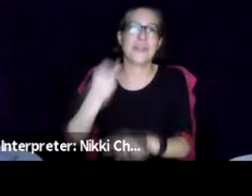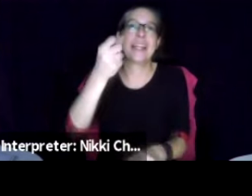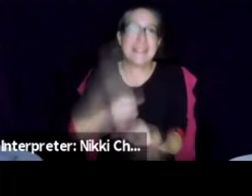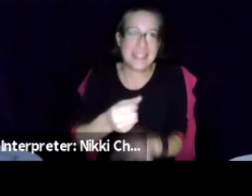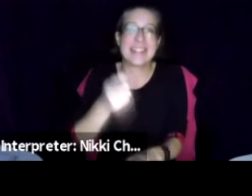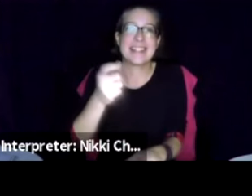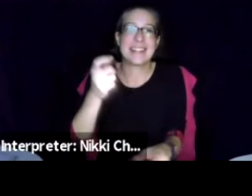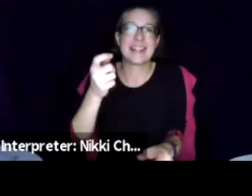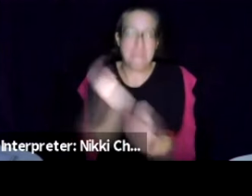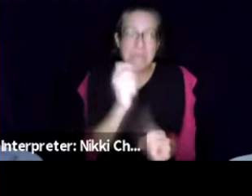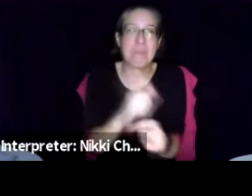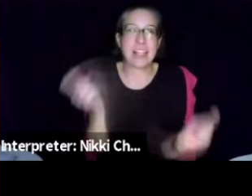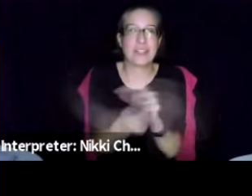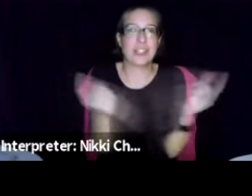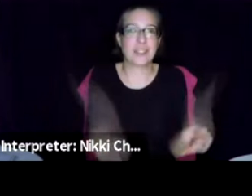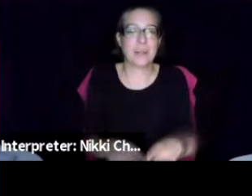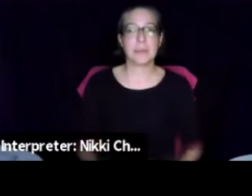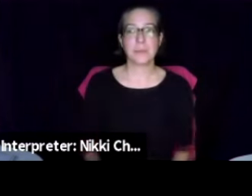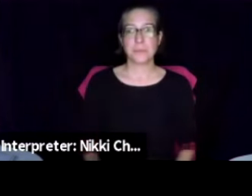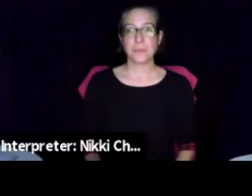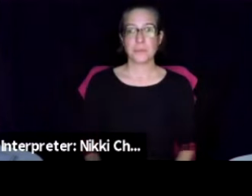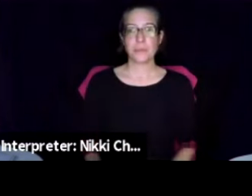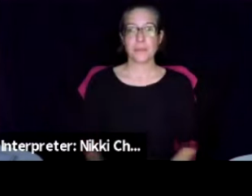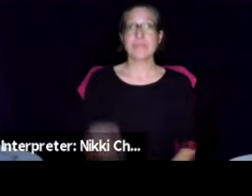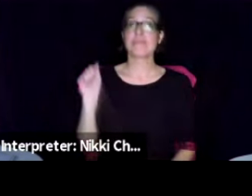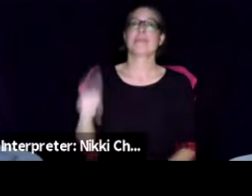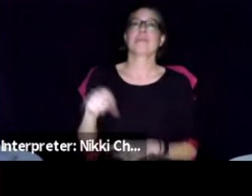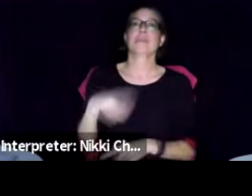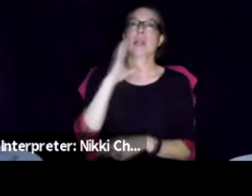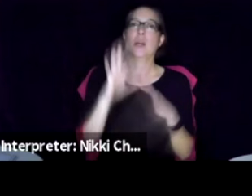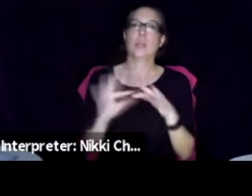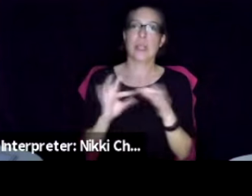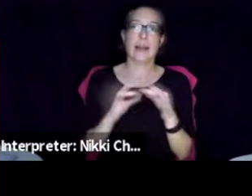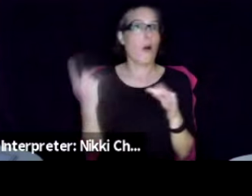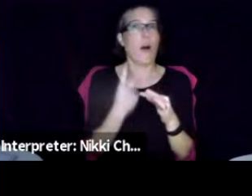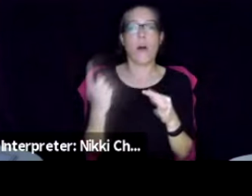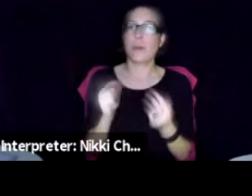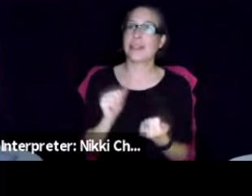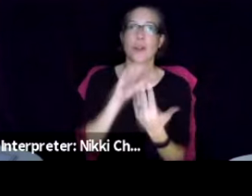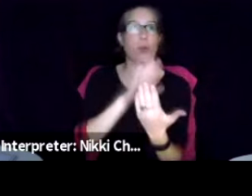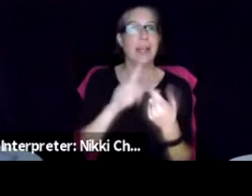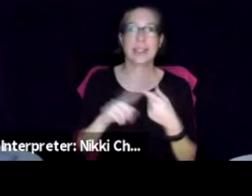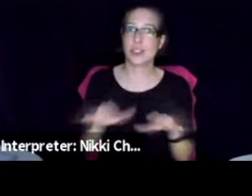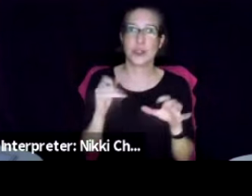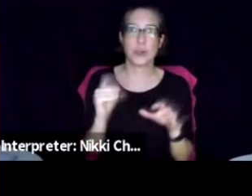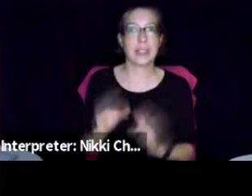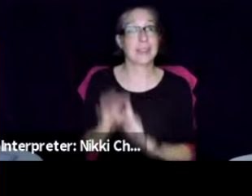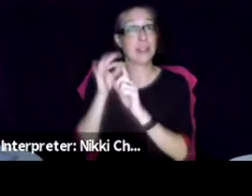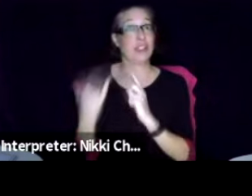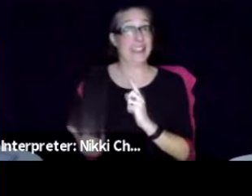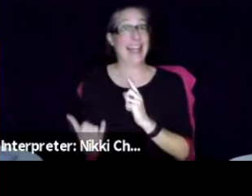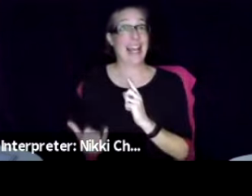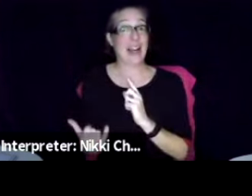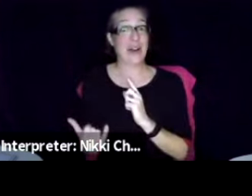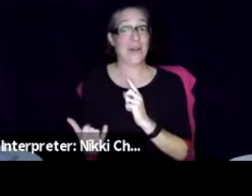Yes, I would say there's always a way to do it. You can always find a way to do it, especially now. Use your knowledge of